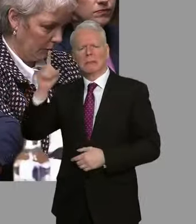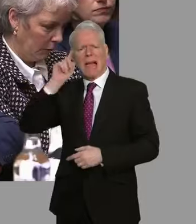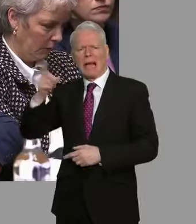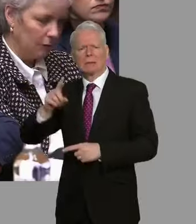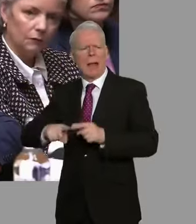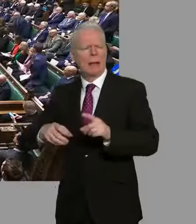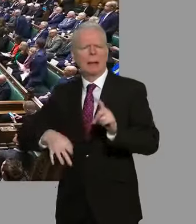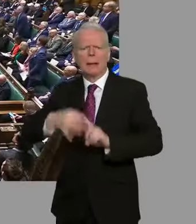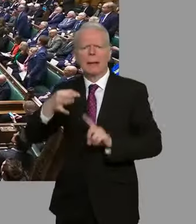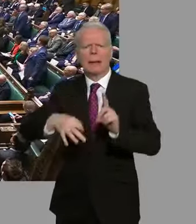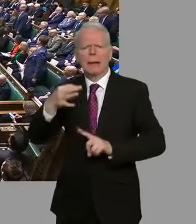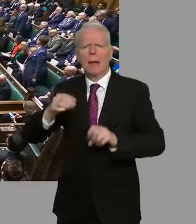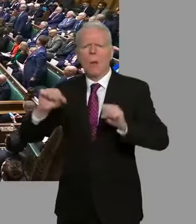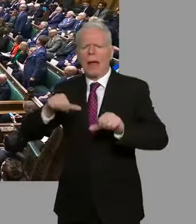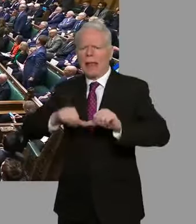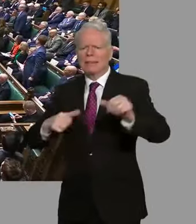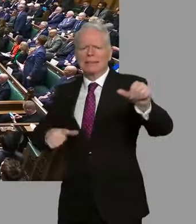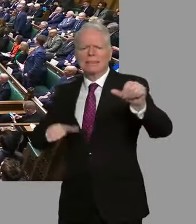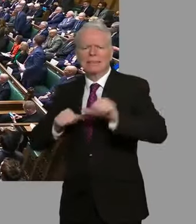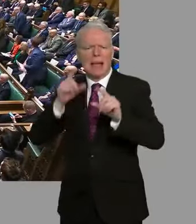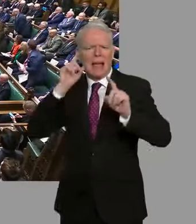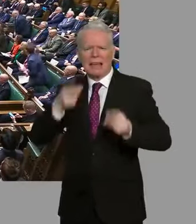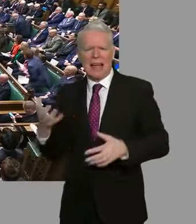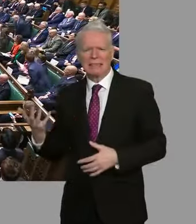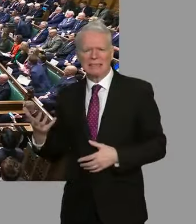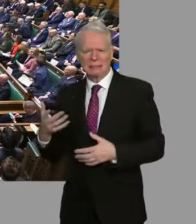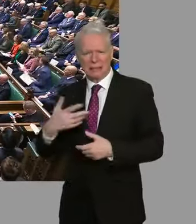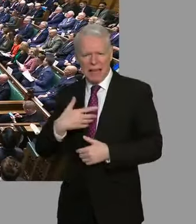Leader of the Liberal Democrats, Sir Ed Davey.